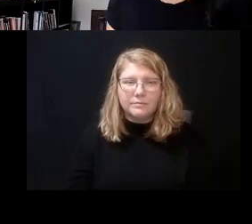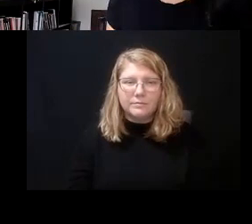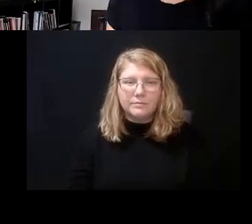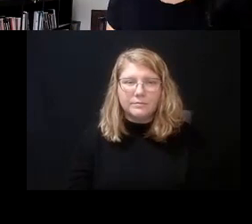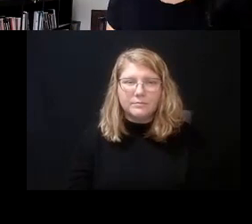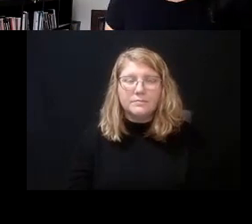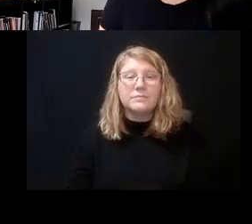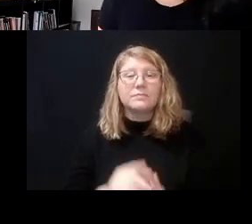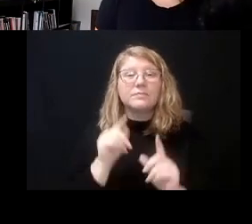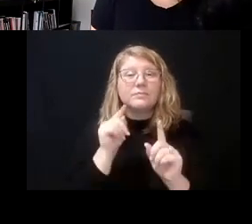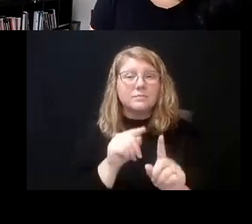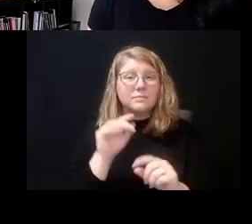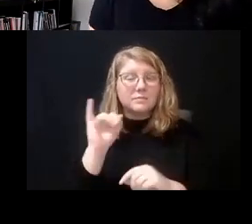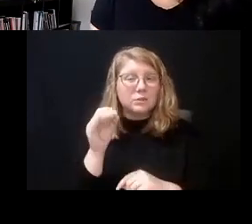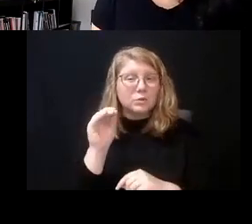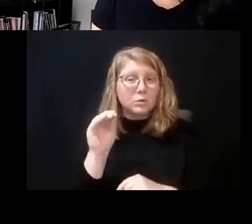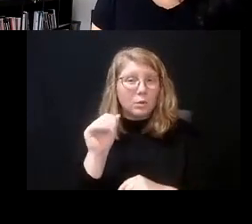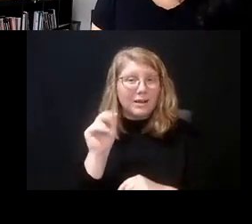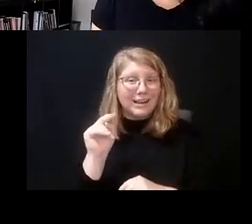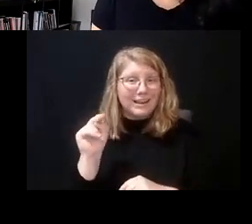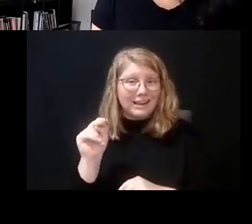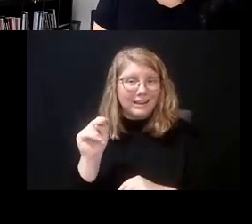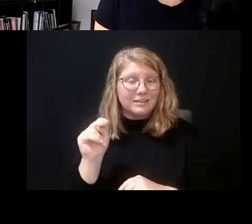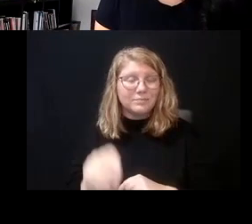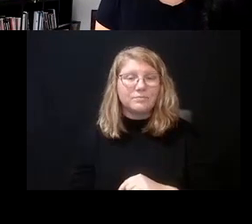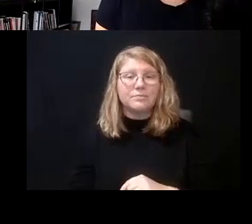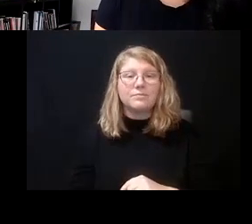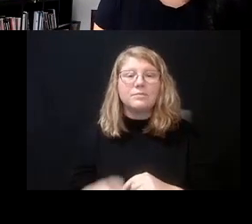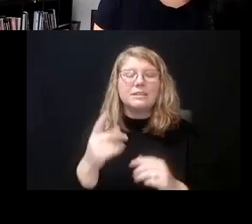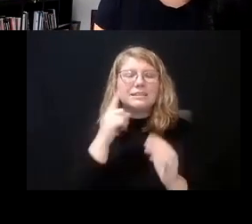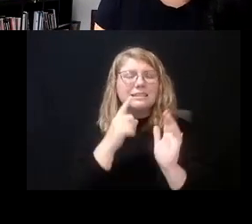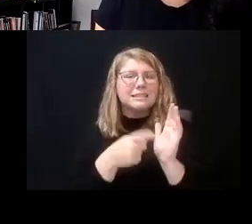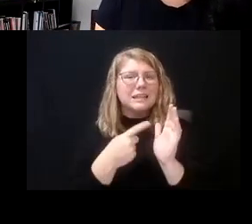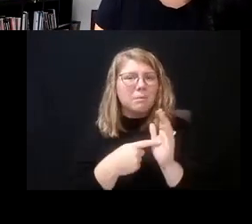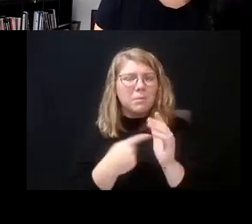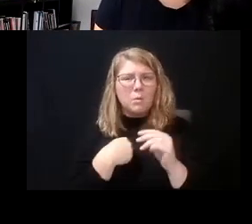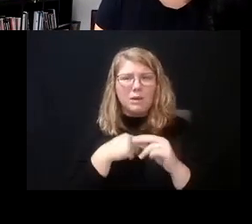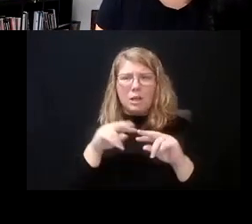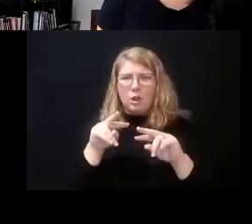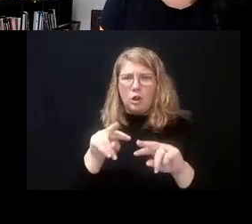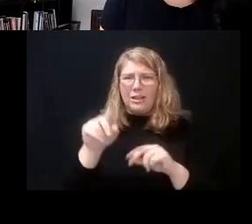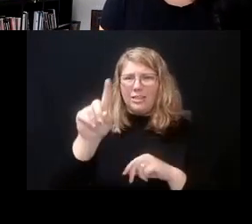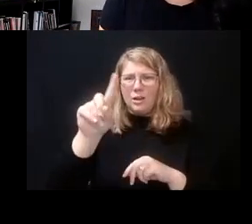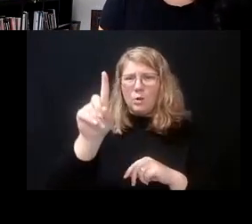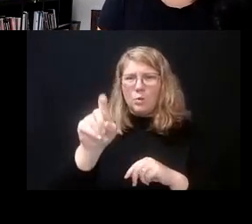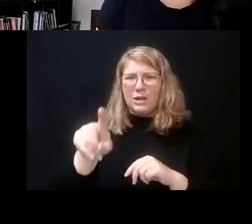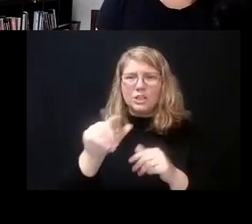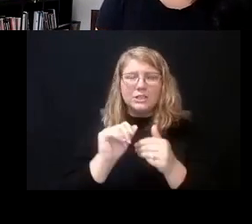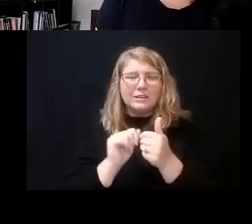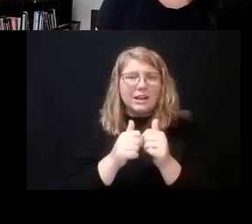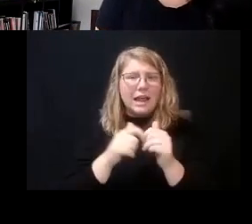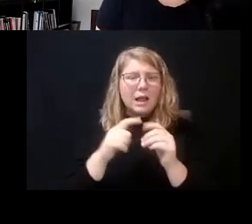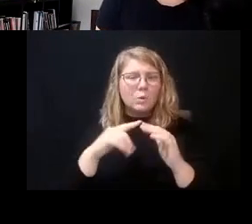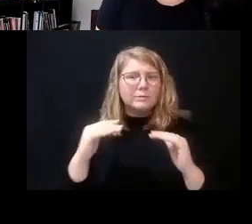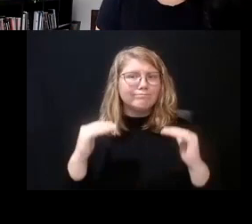So I think, you know, sometimes when we're looking at this question of how to advance equity